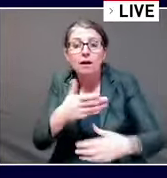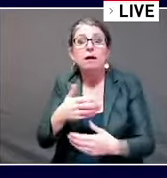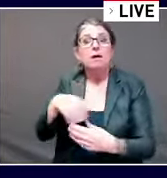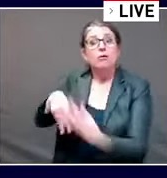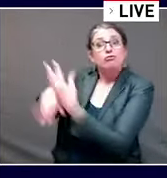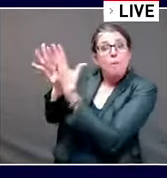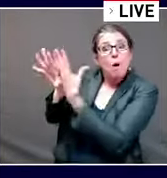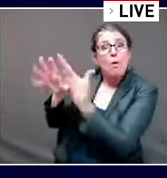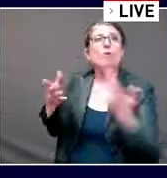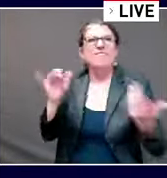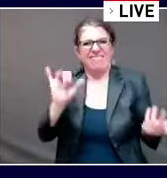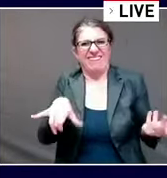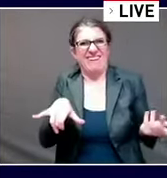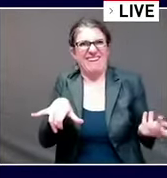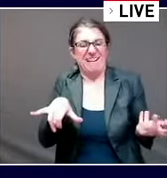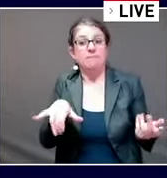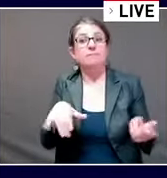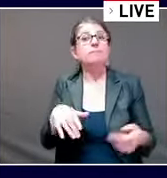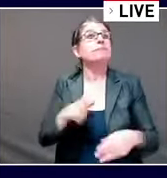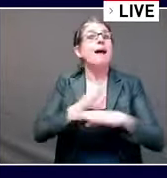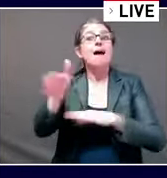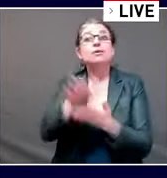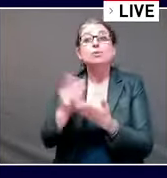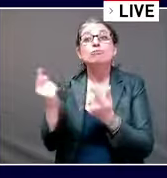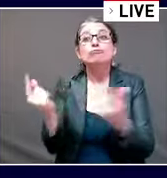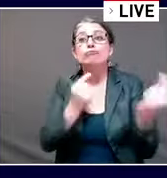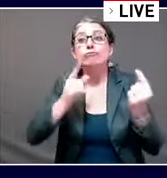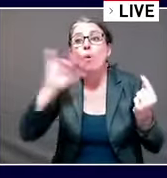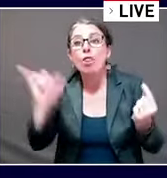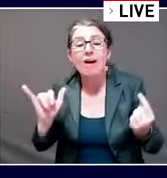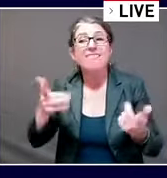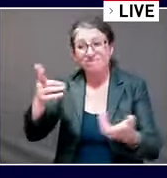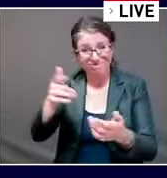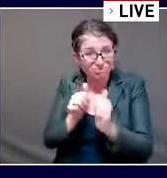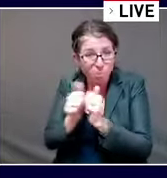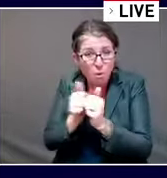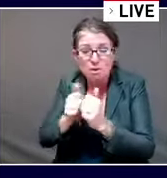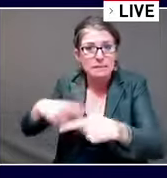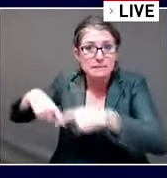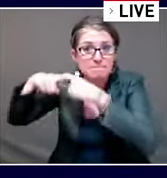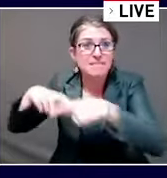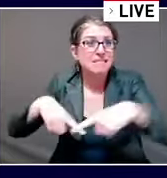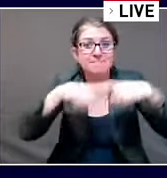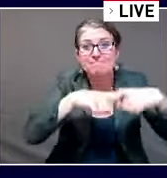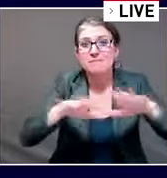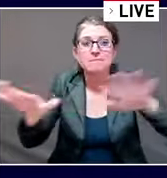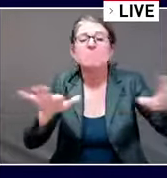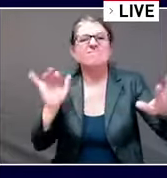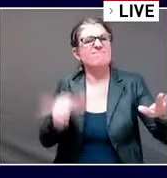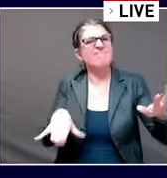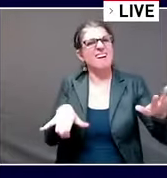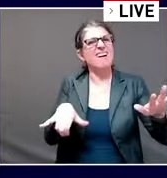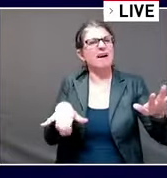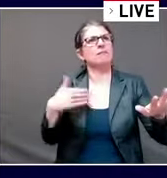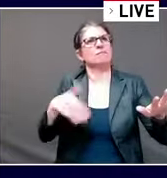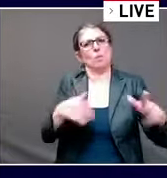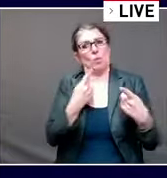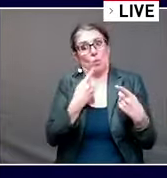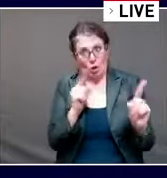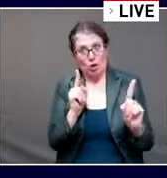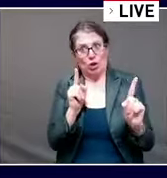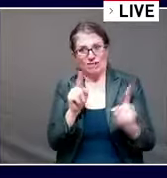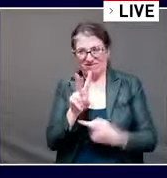activities. What I want everyone to know is that those changes are having an effect. What we have detected